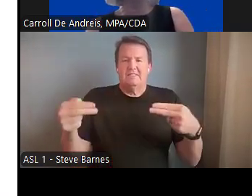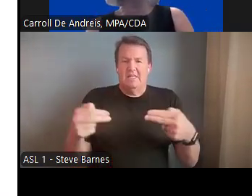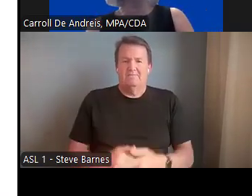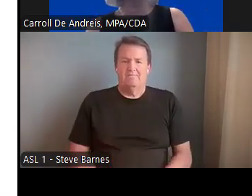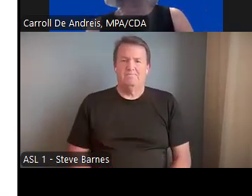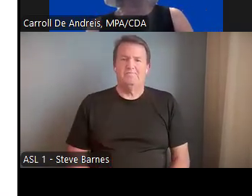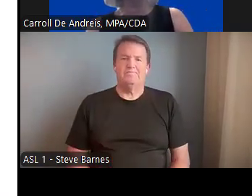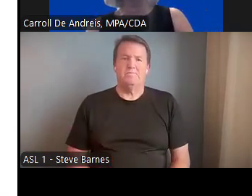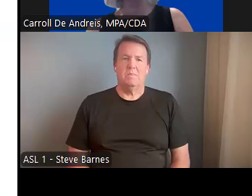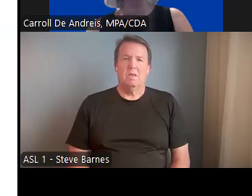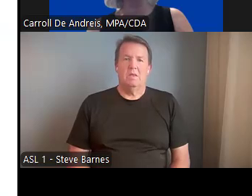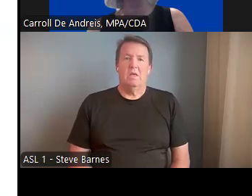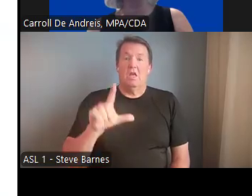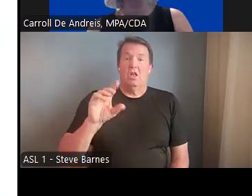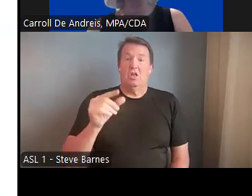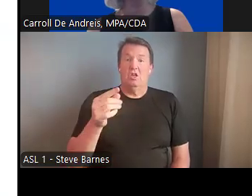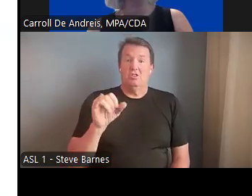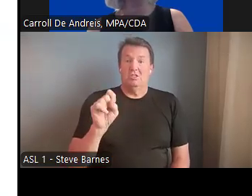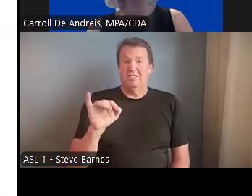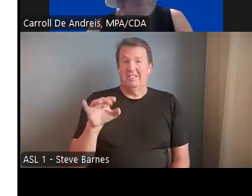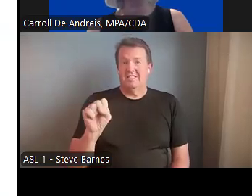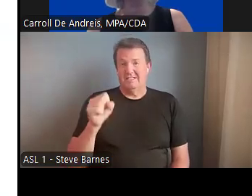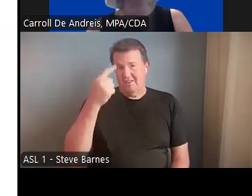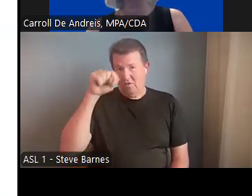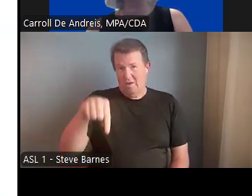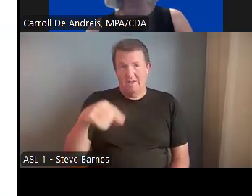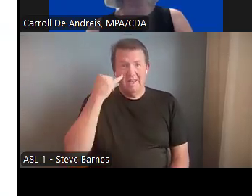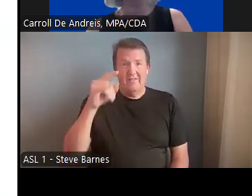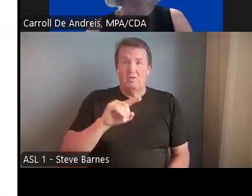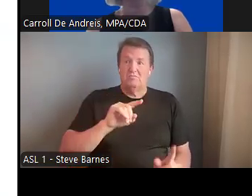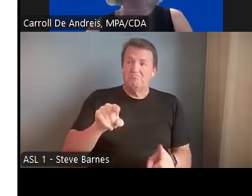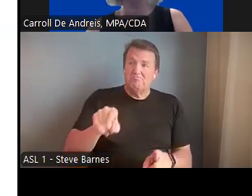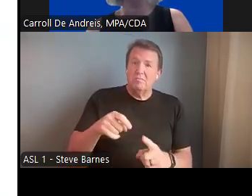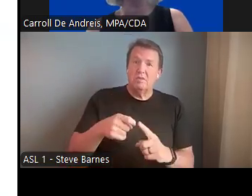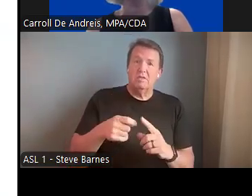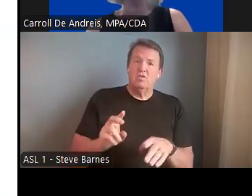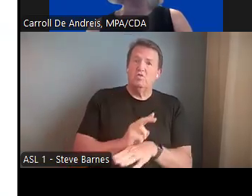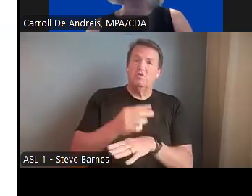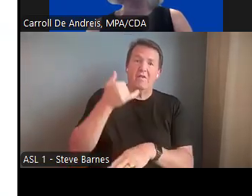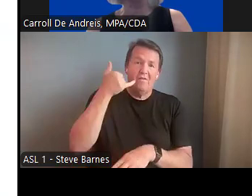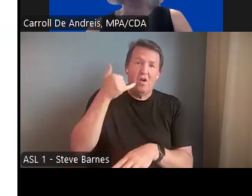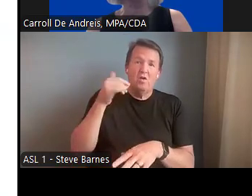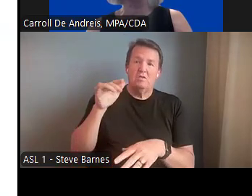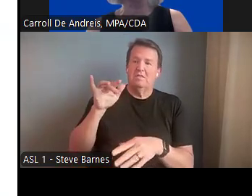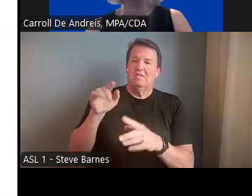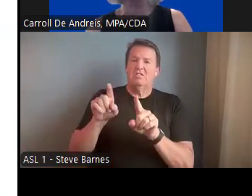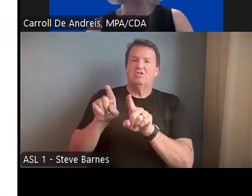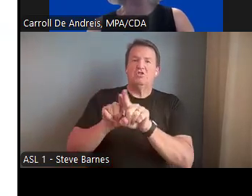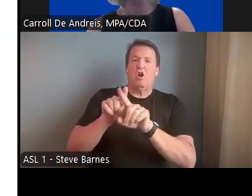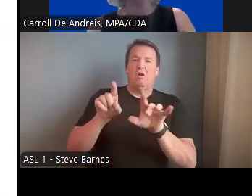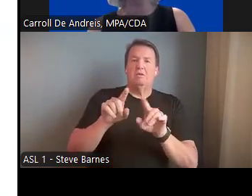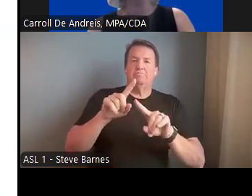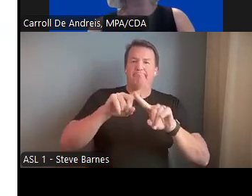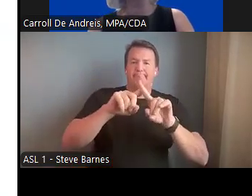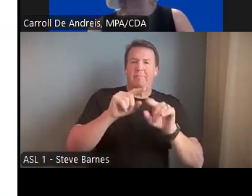Just logistics for the public comment period. If you're attending by phone, you can press *9. That will indicate to us that you have a